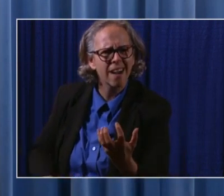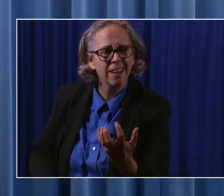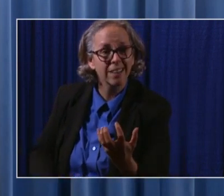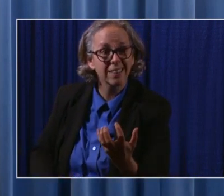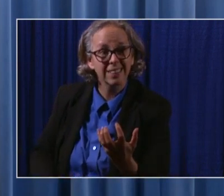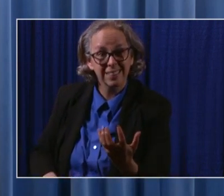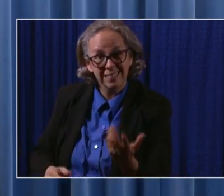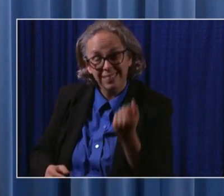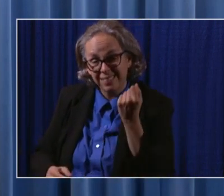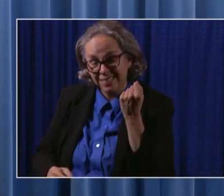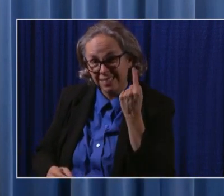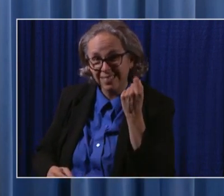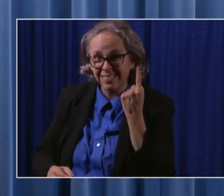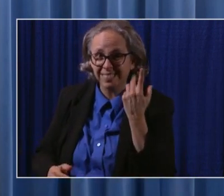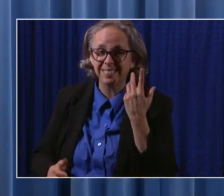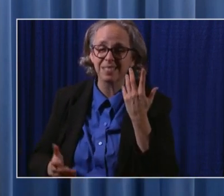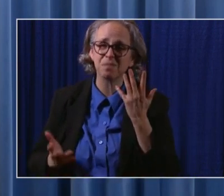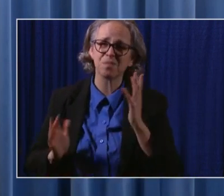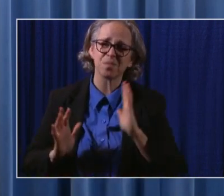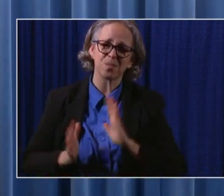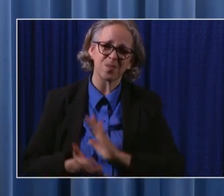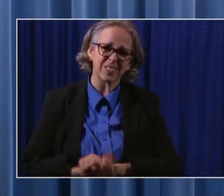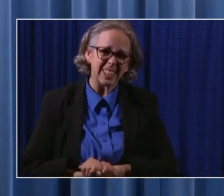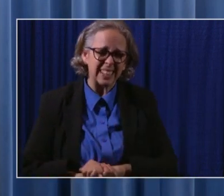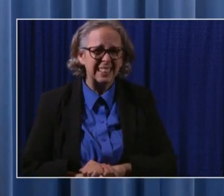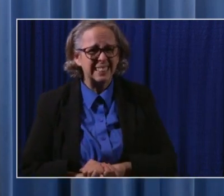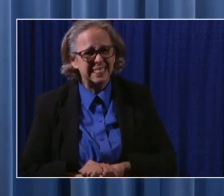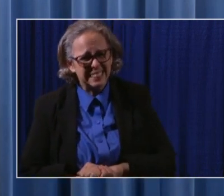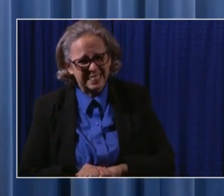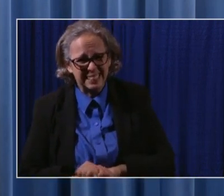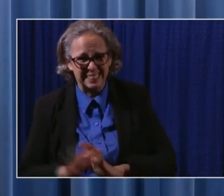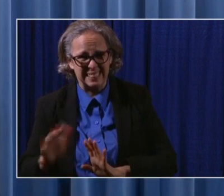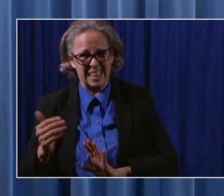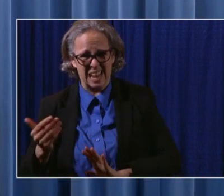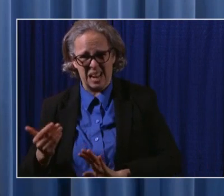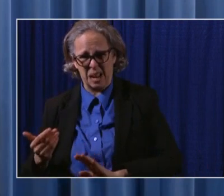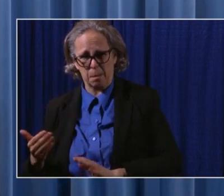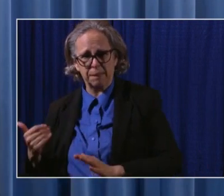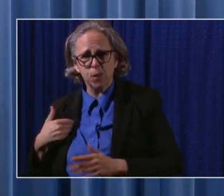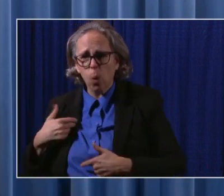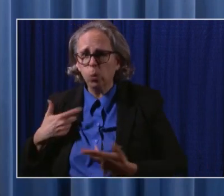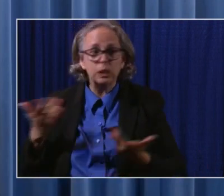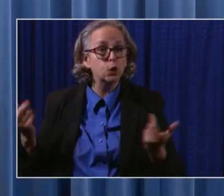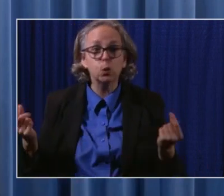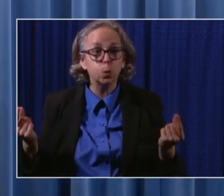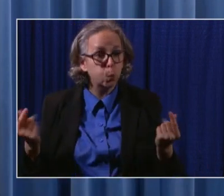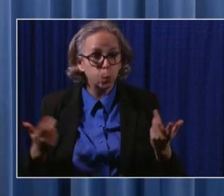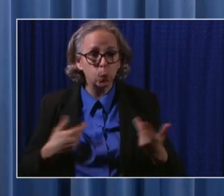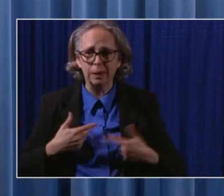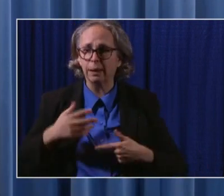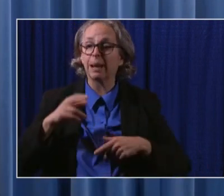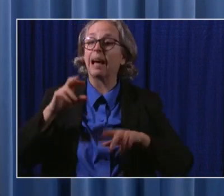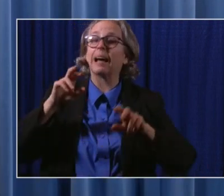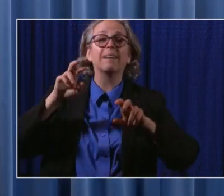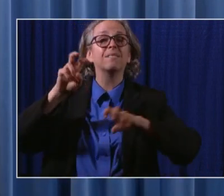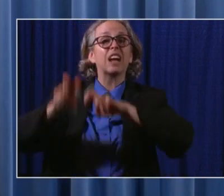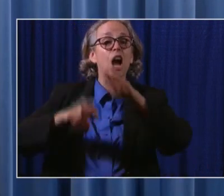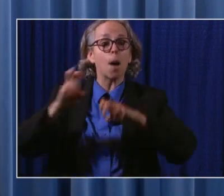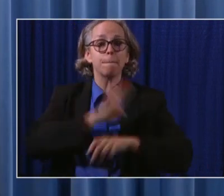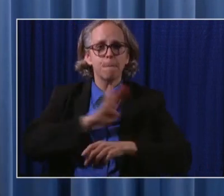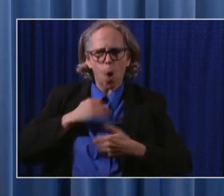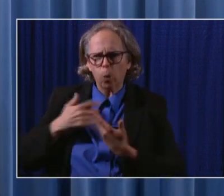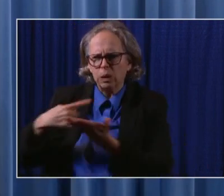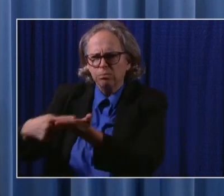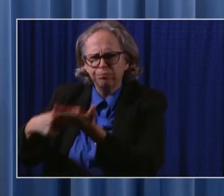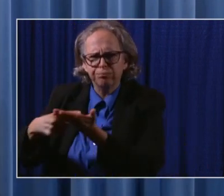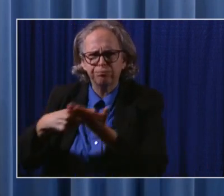that, we asked the fairs to discourage congregation